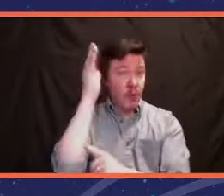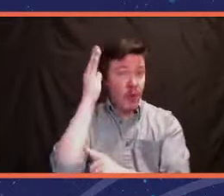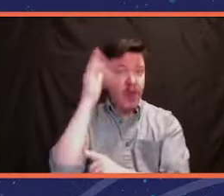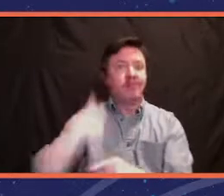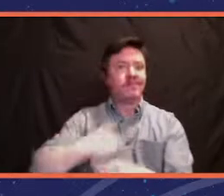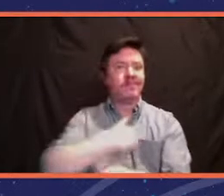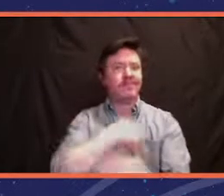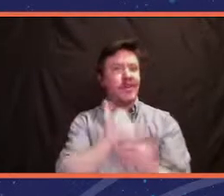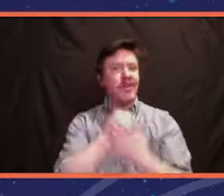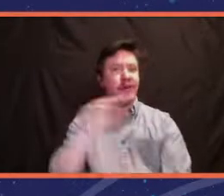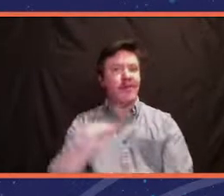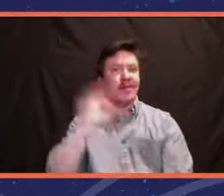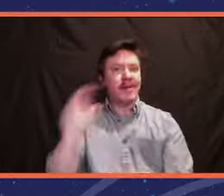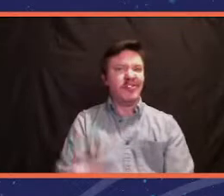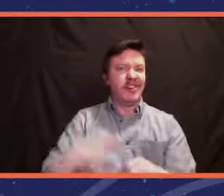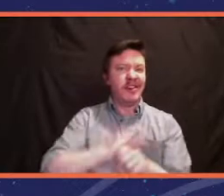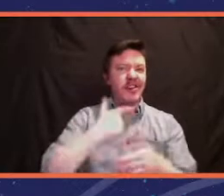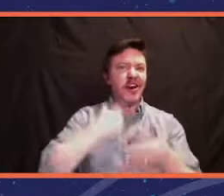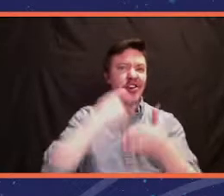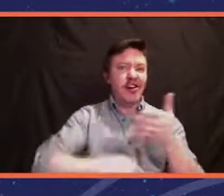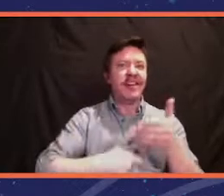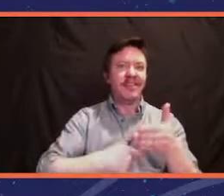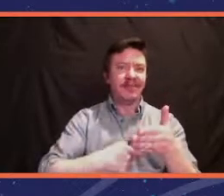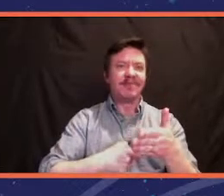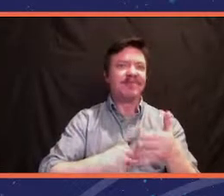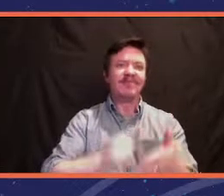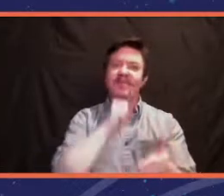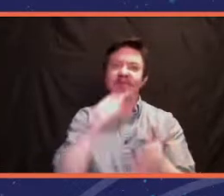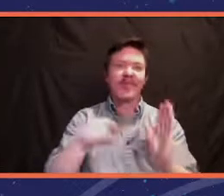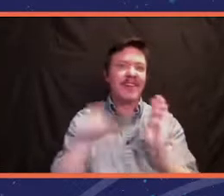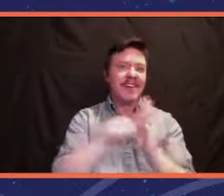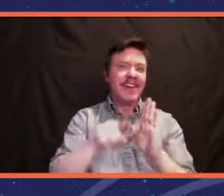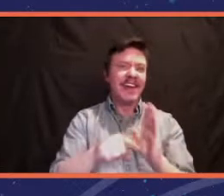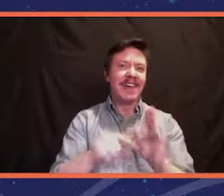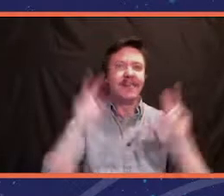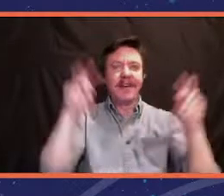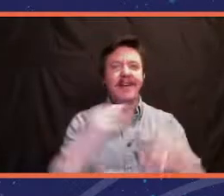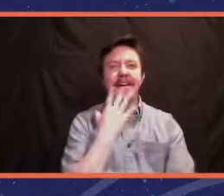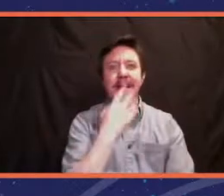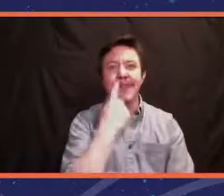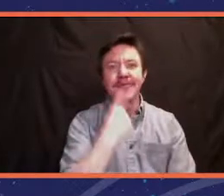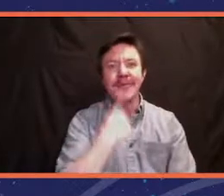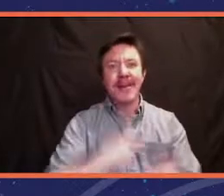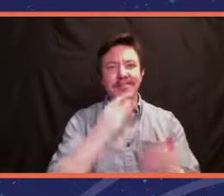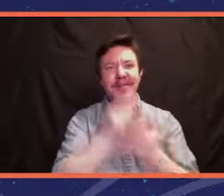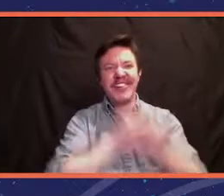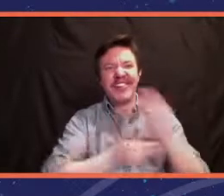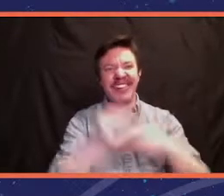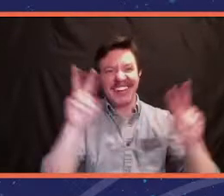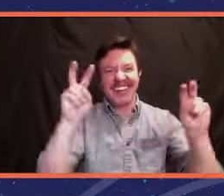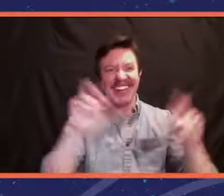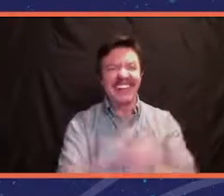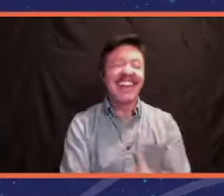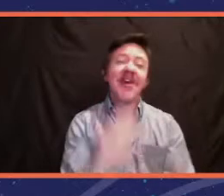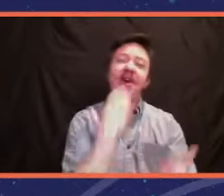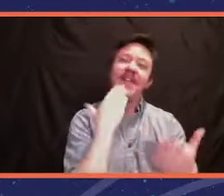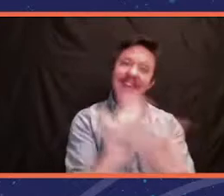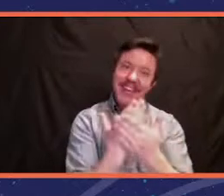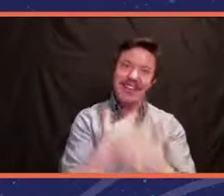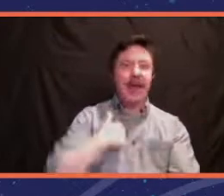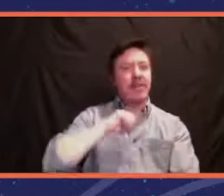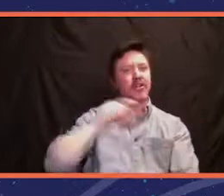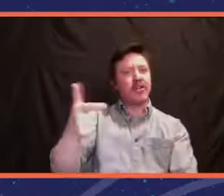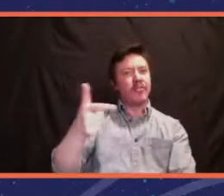into a negative situation with the project budget. So thank you for that. And I'm going to turn it back over